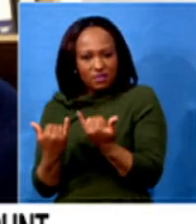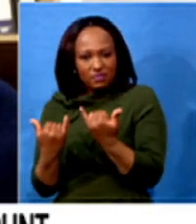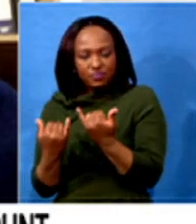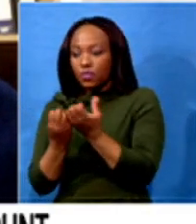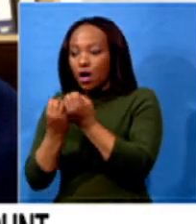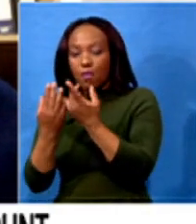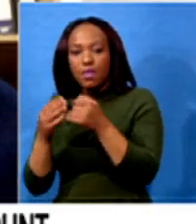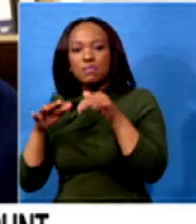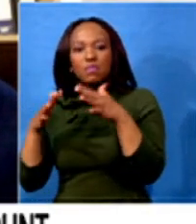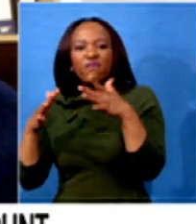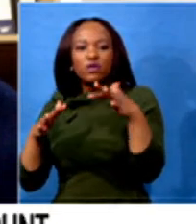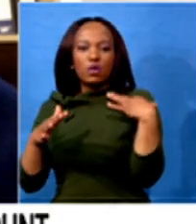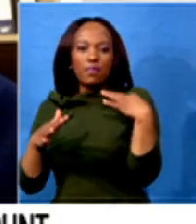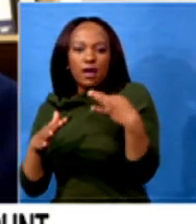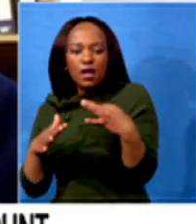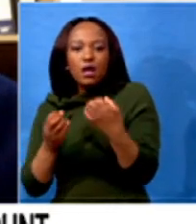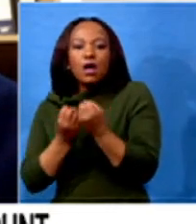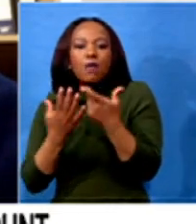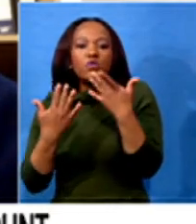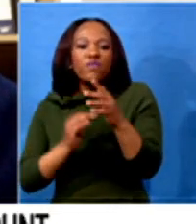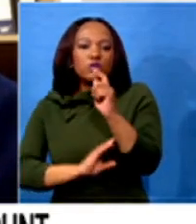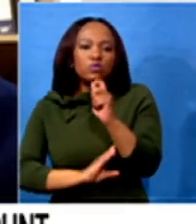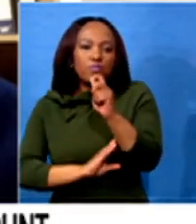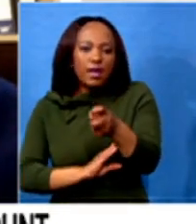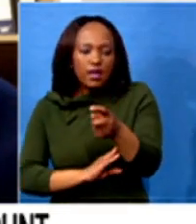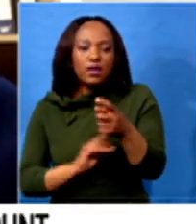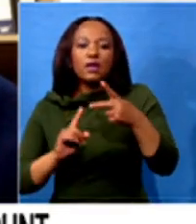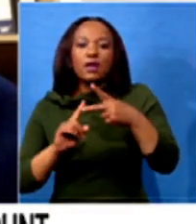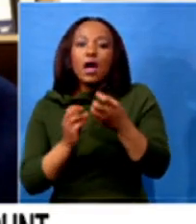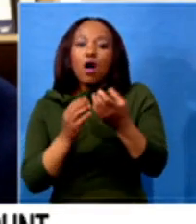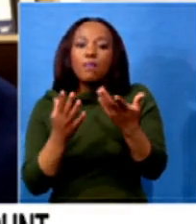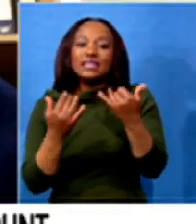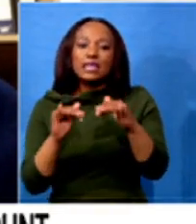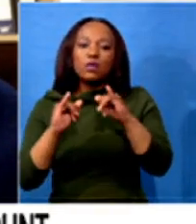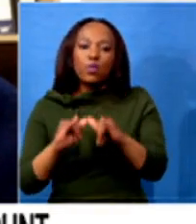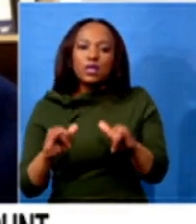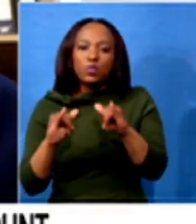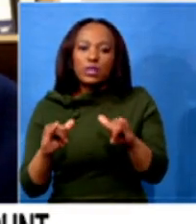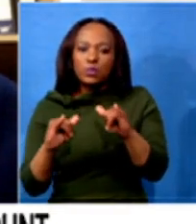many people have applied? How many have you been able to help? How many are still waiting?